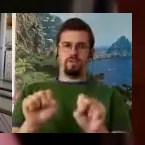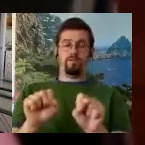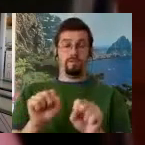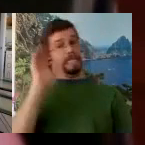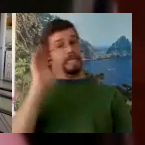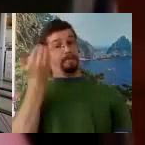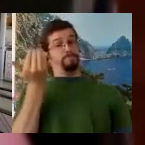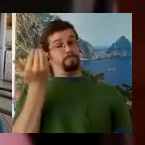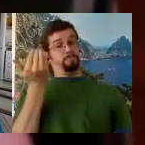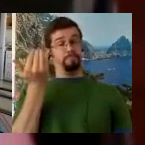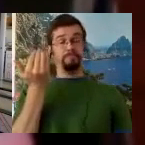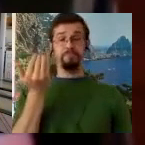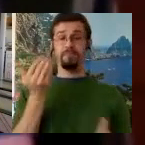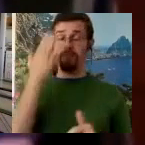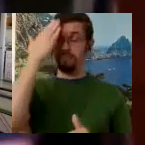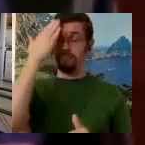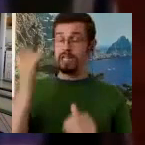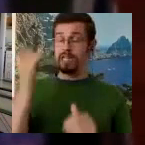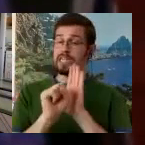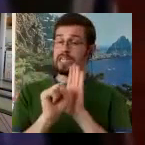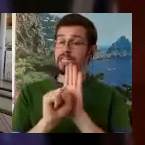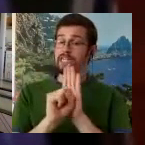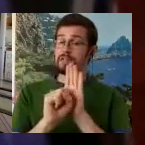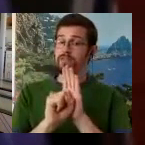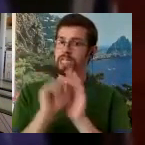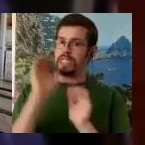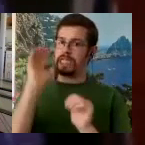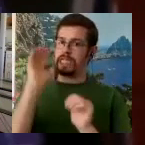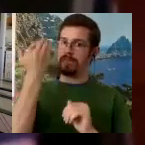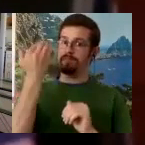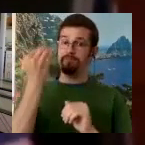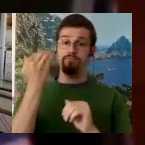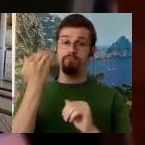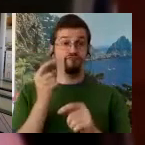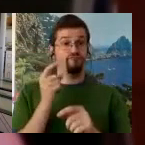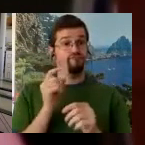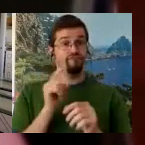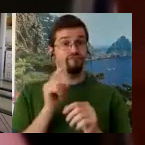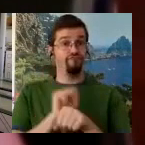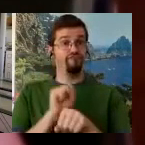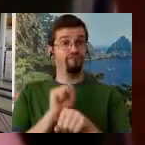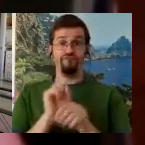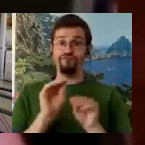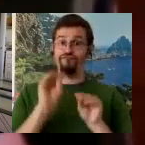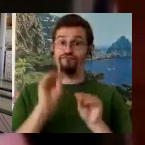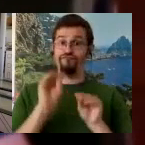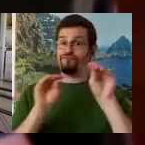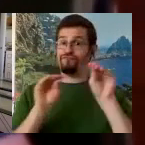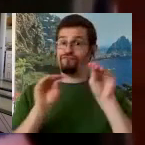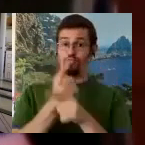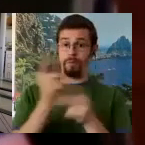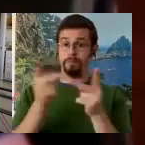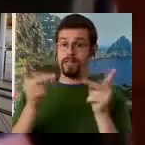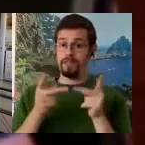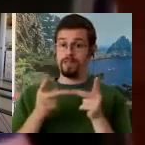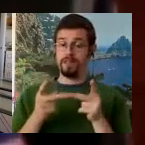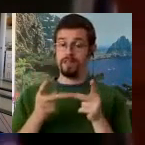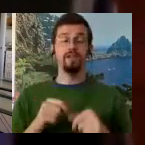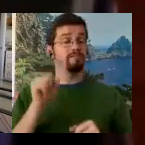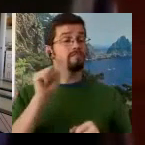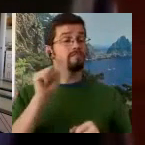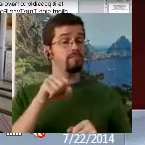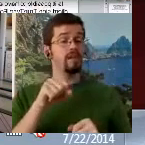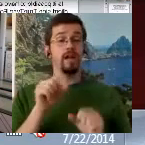anyway, because the symbols seem to be holding the coordinate information. Is that what's happening? Yeah, we are able to take those